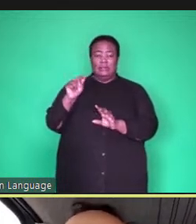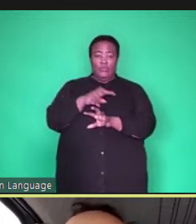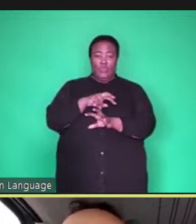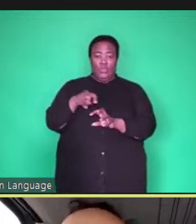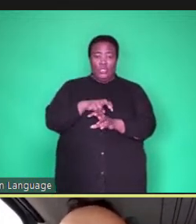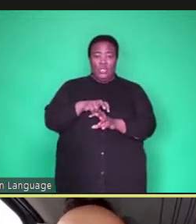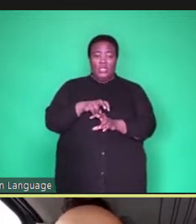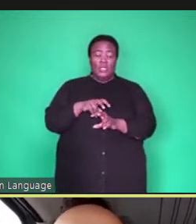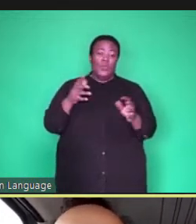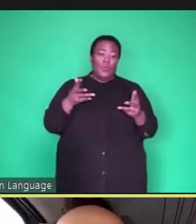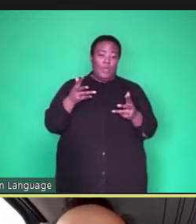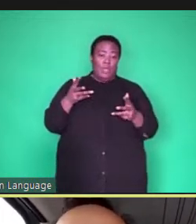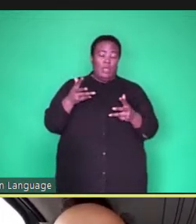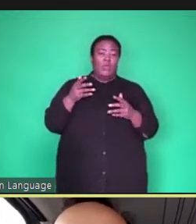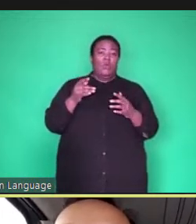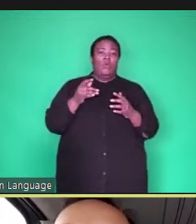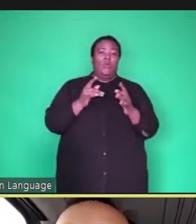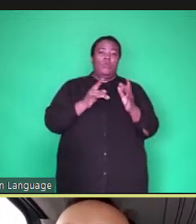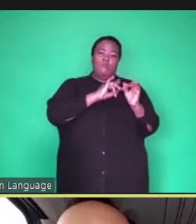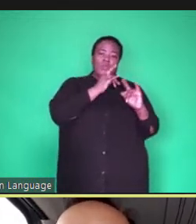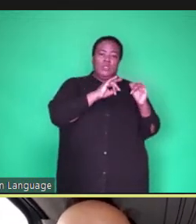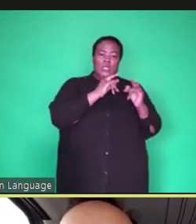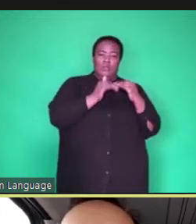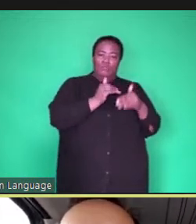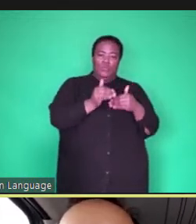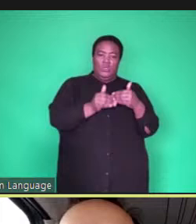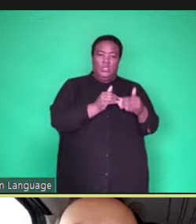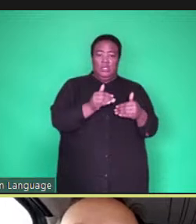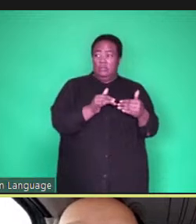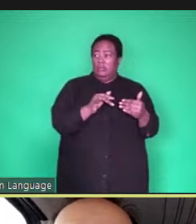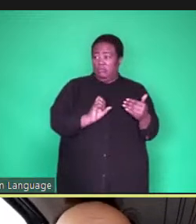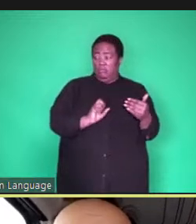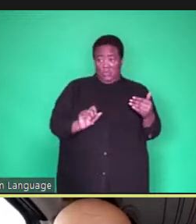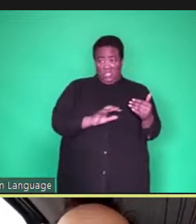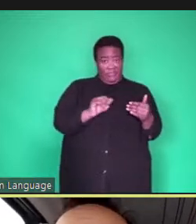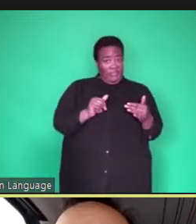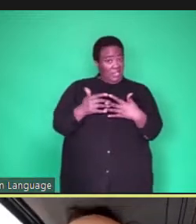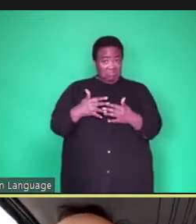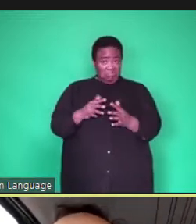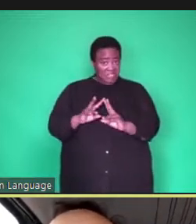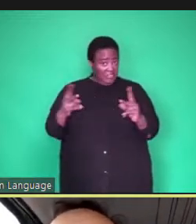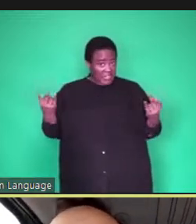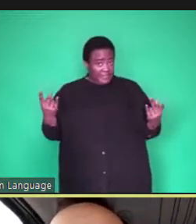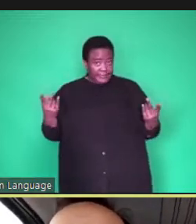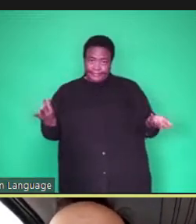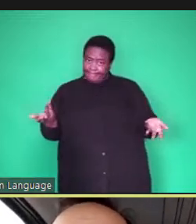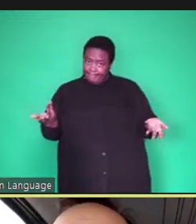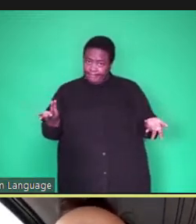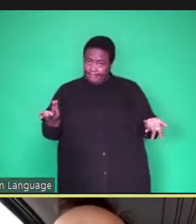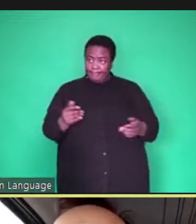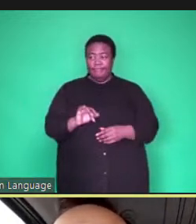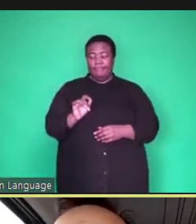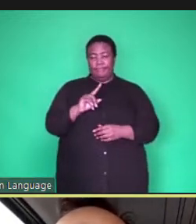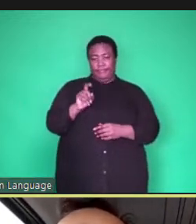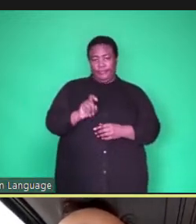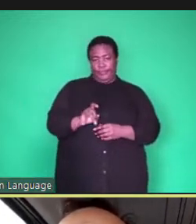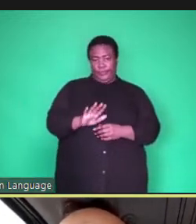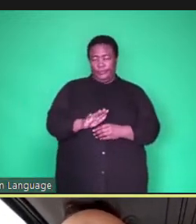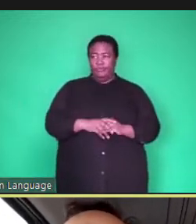And a side question will be, is South Africa any different to that matter? Next.